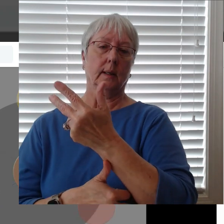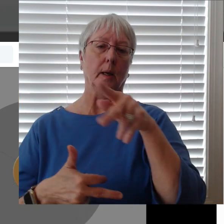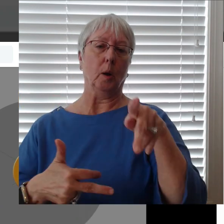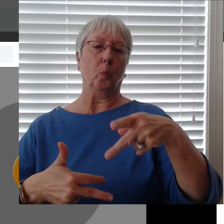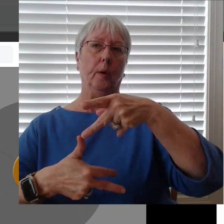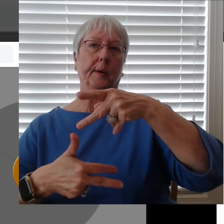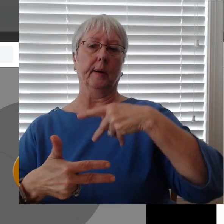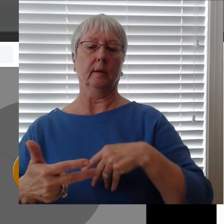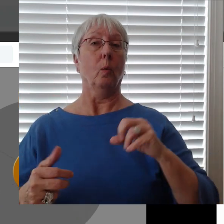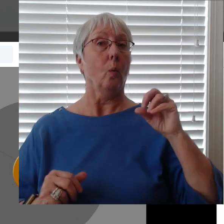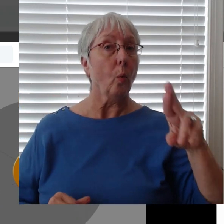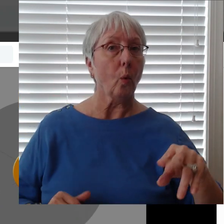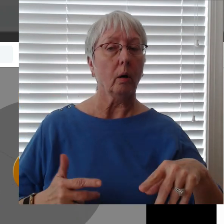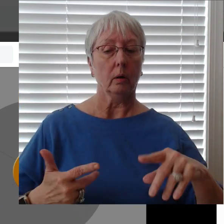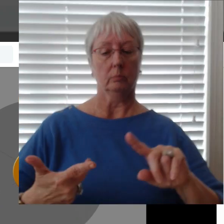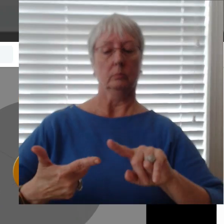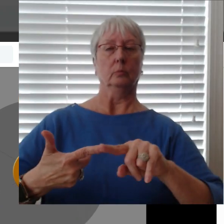or two secondary colors.